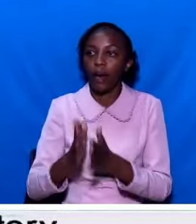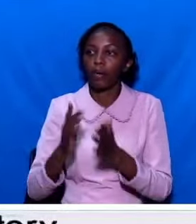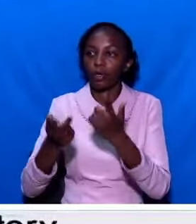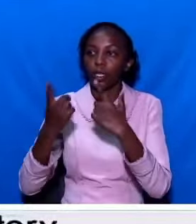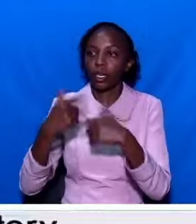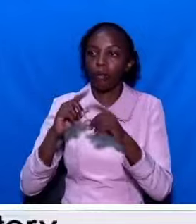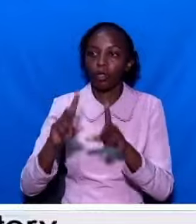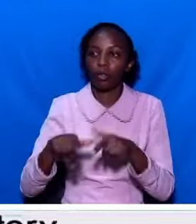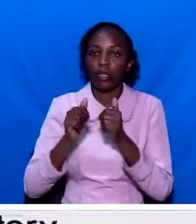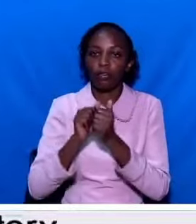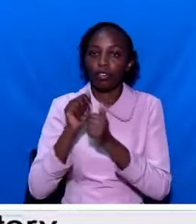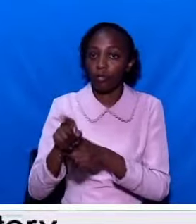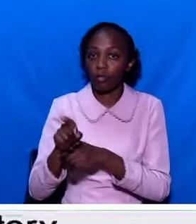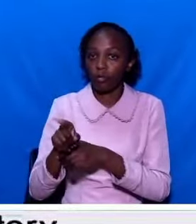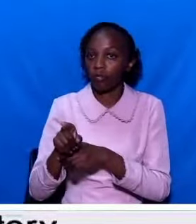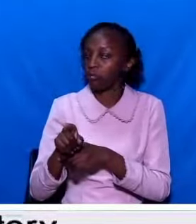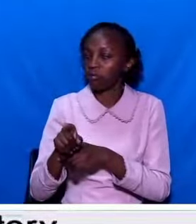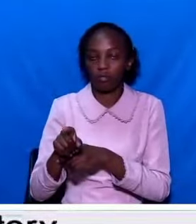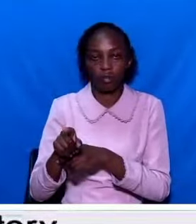Don't despise that person.